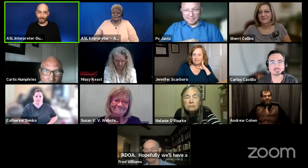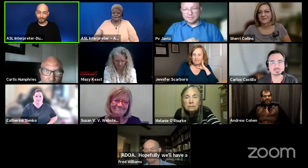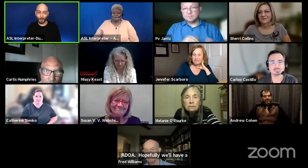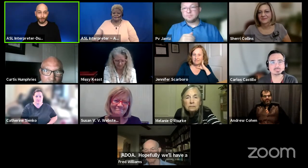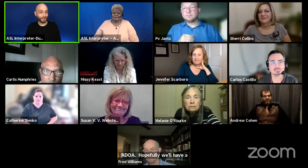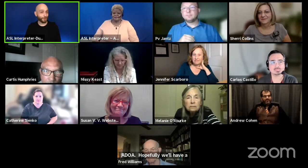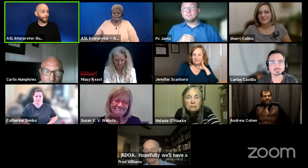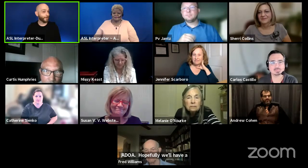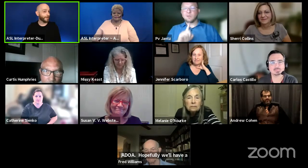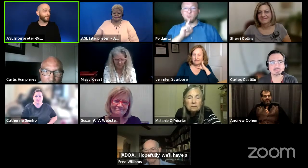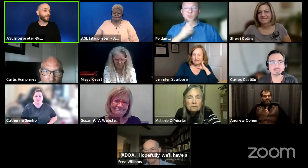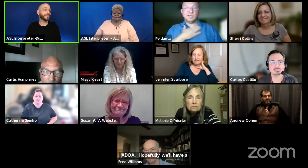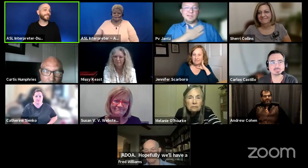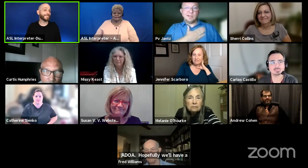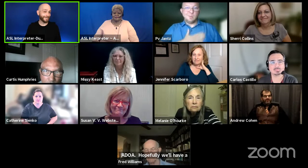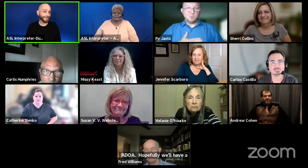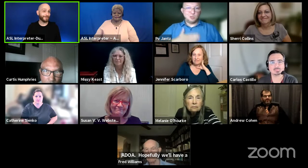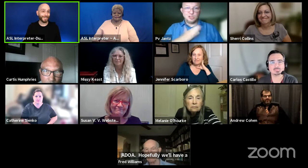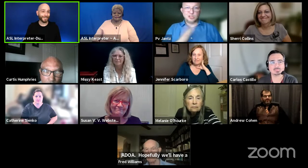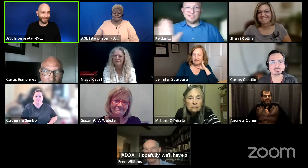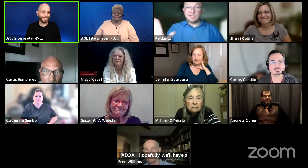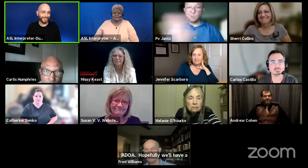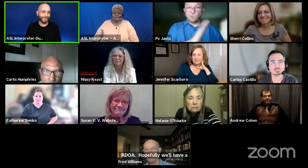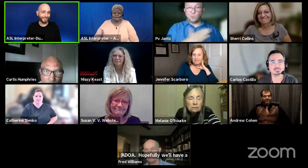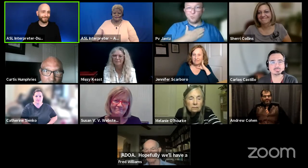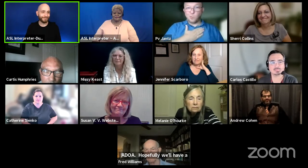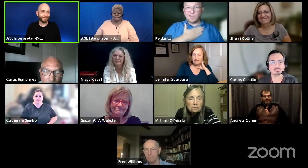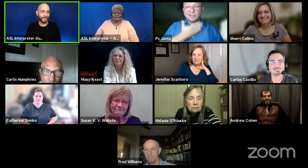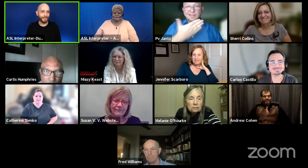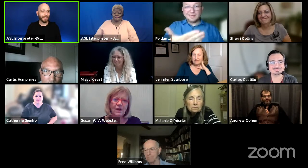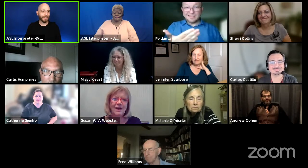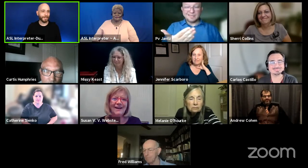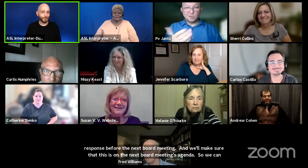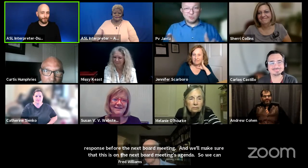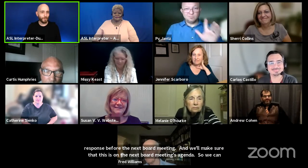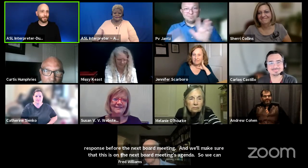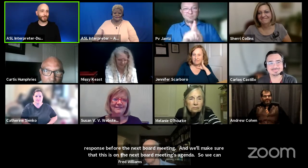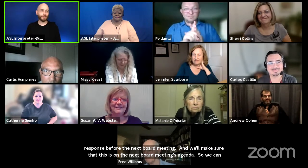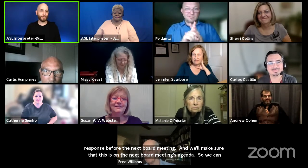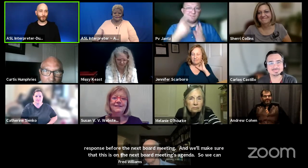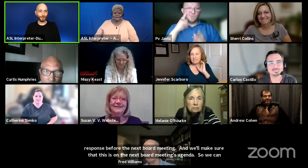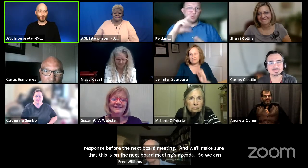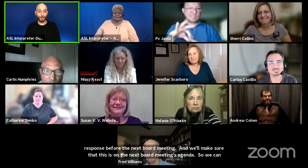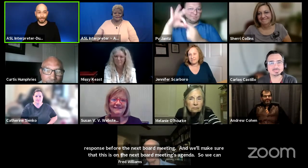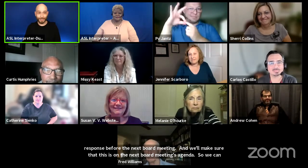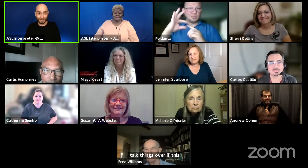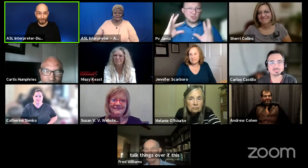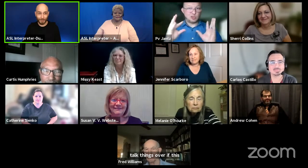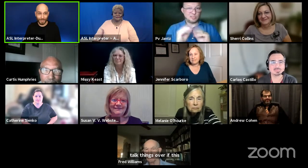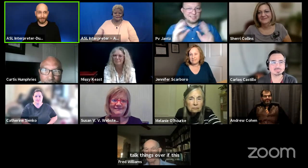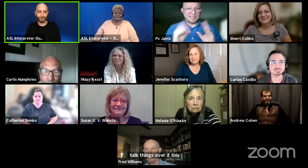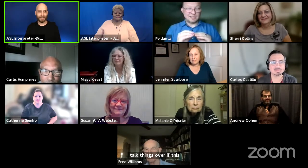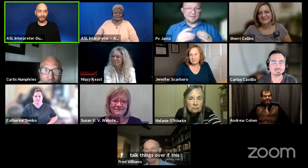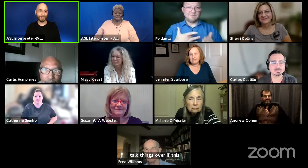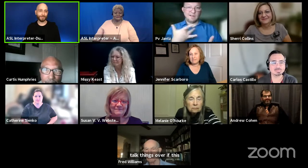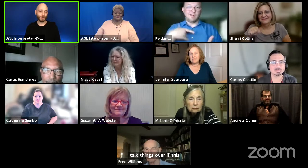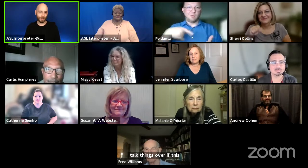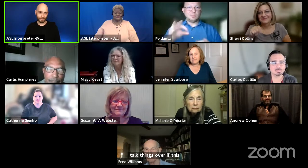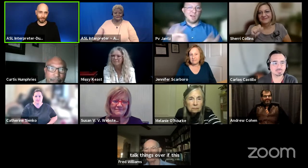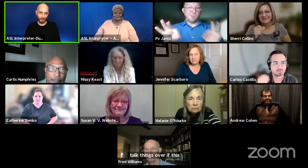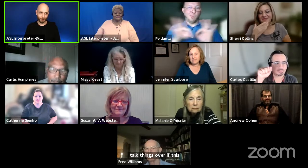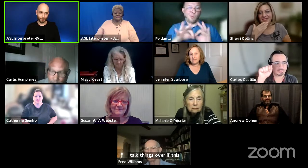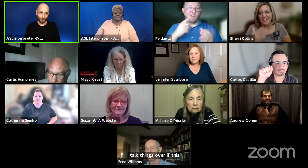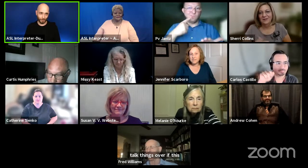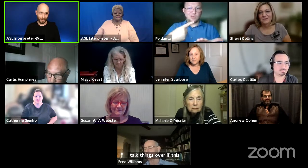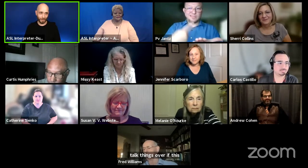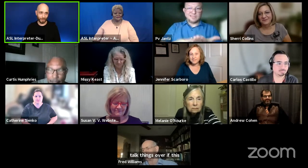So we can talk things over if this needs to be discussed again. Thank you so much for your willingness to be here tonight for